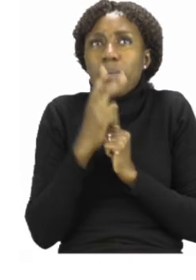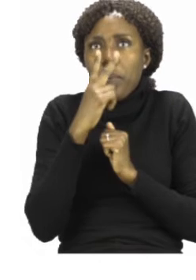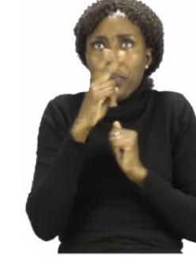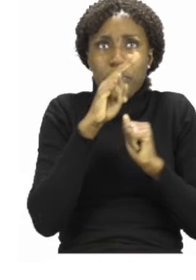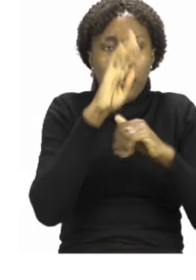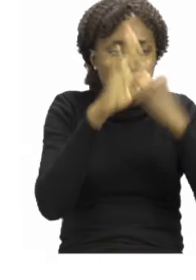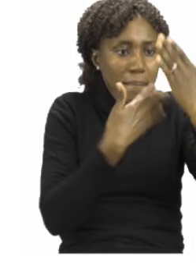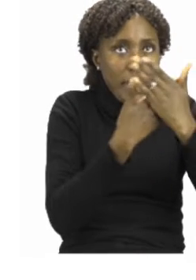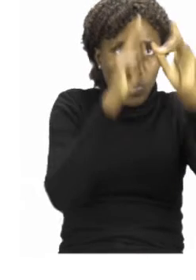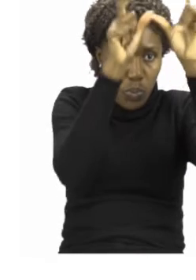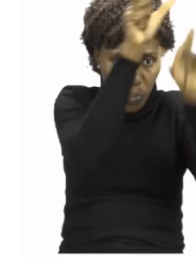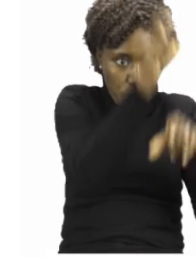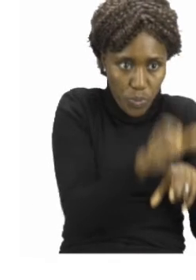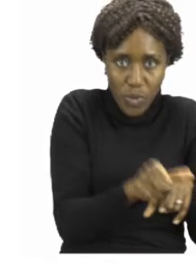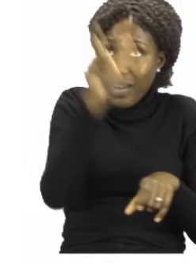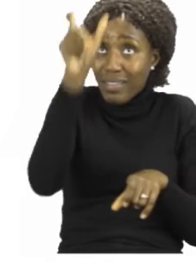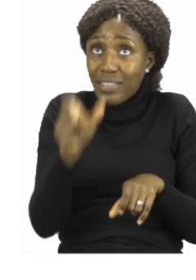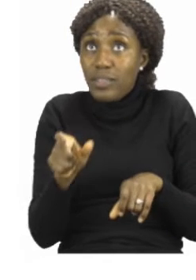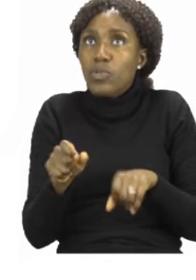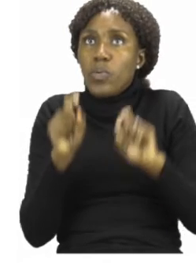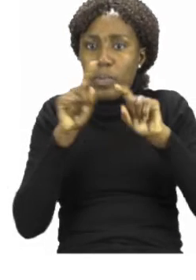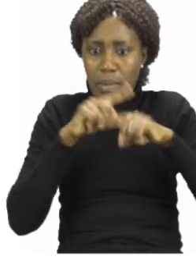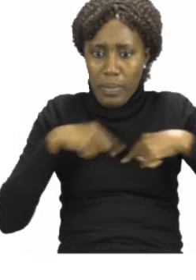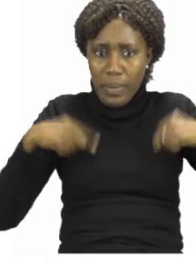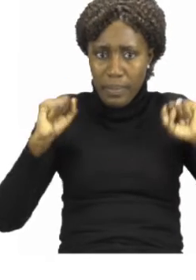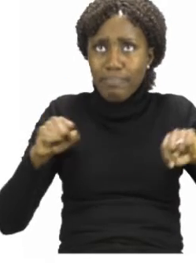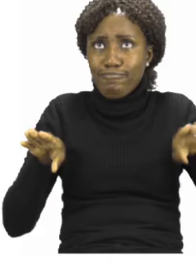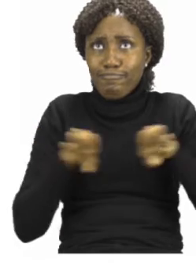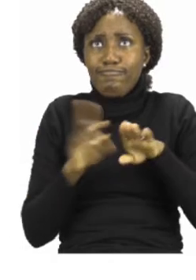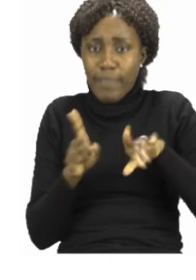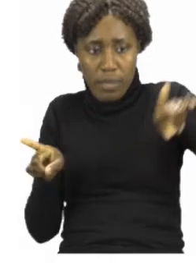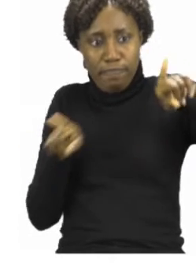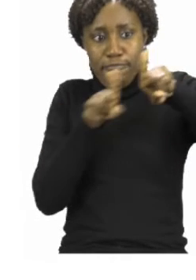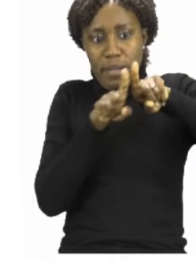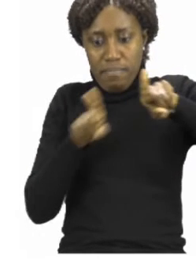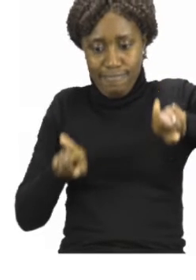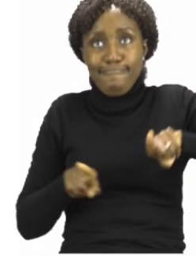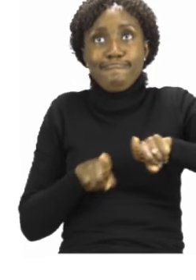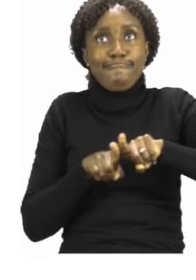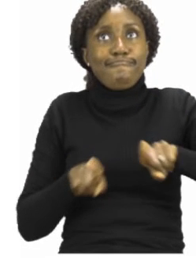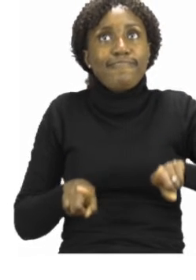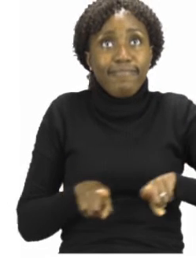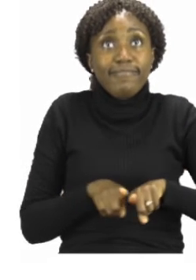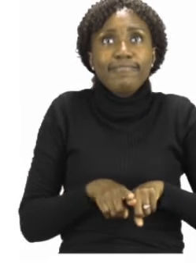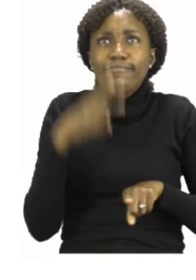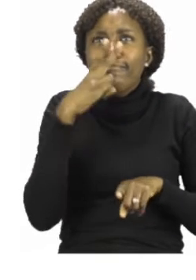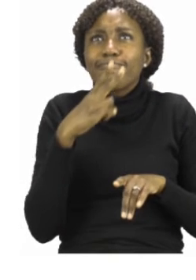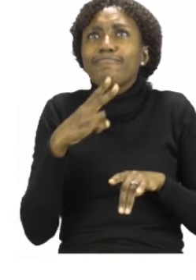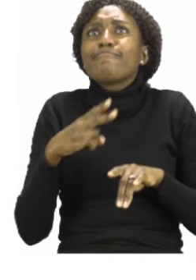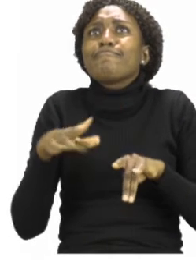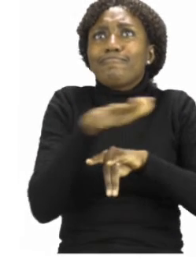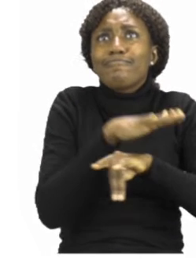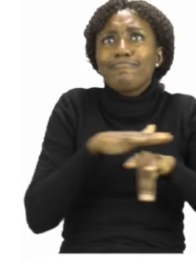to be doing some matching. Now, as you can see, we have our farm animals. On